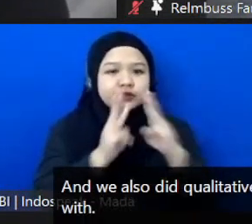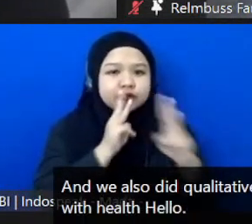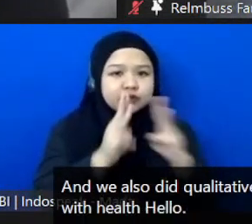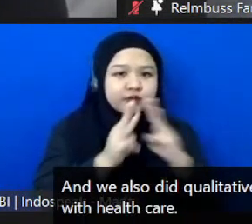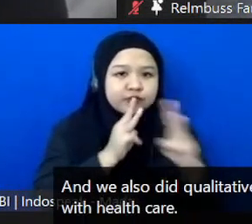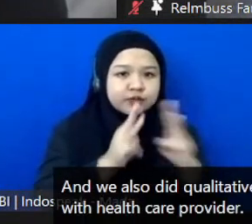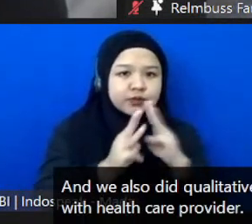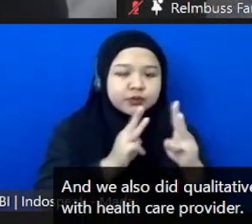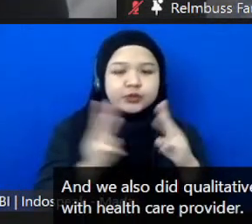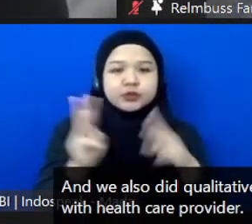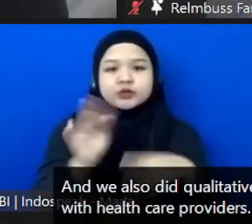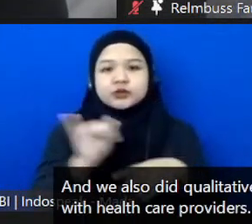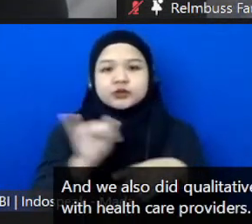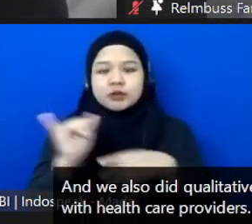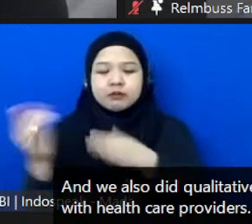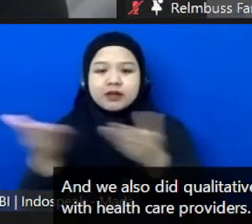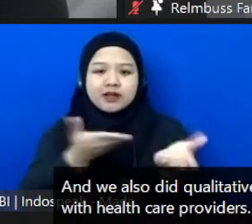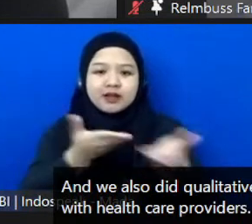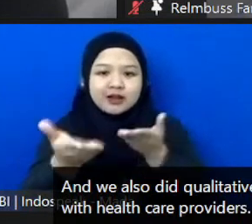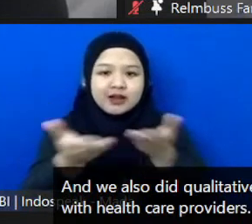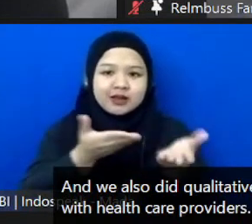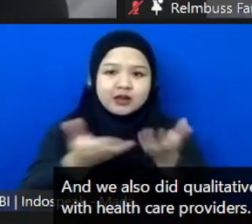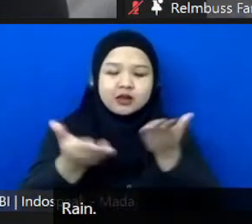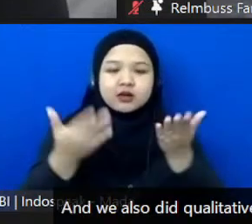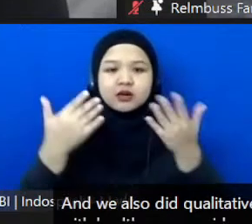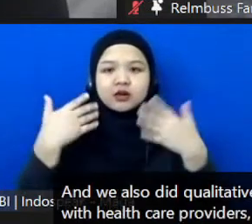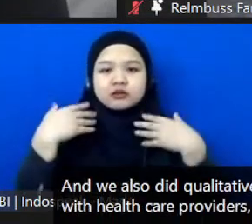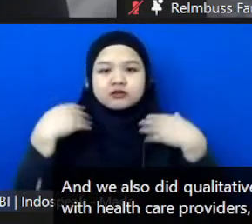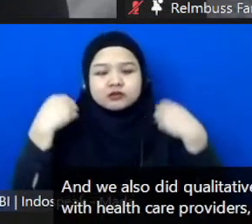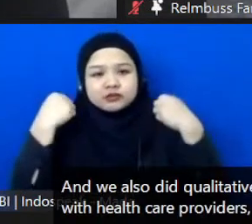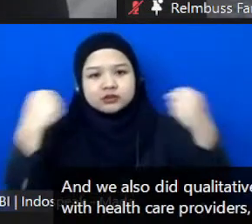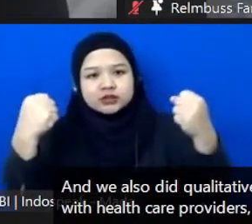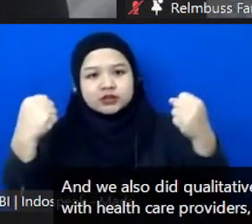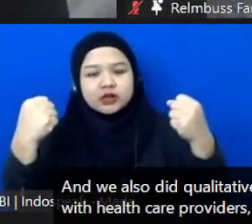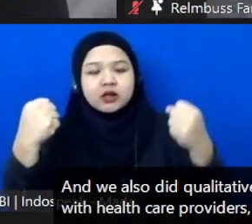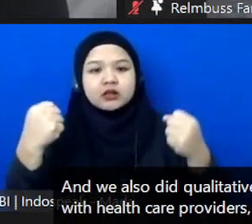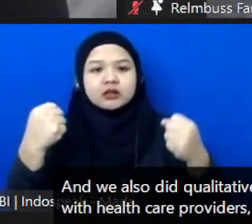healthcare providers, ranging from